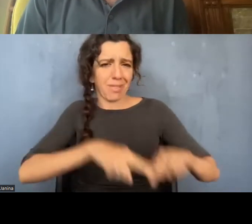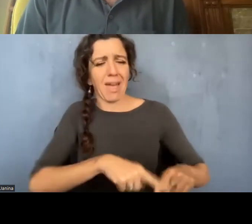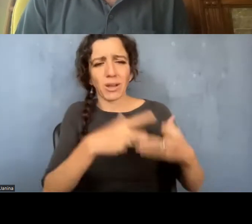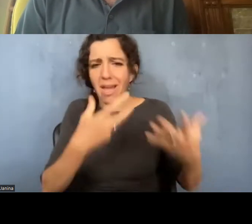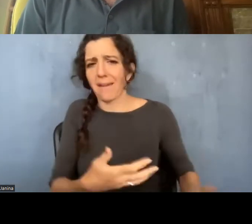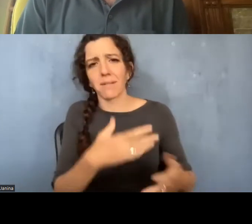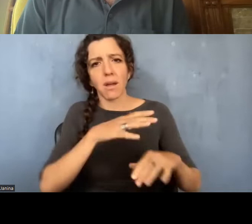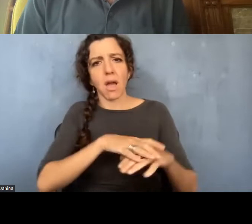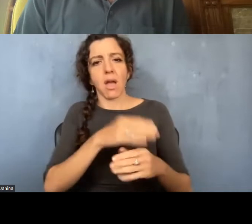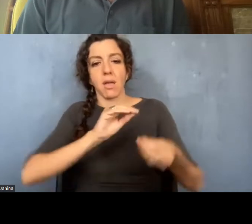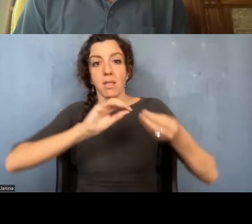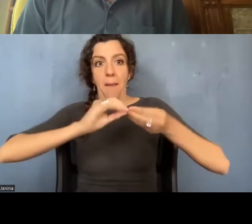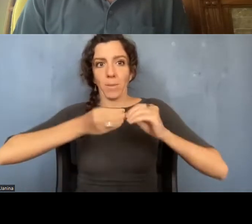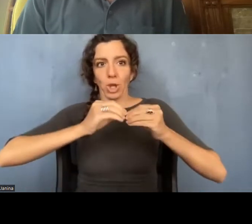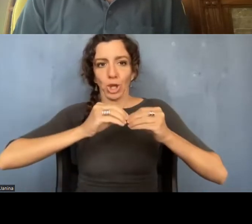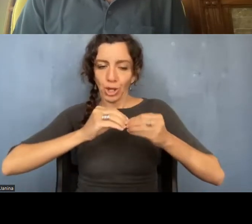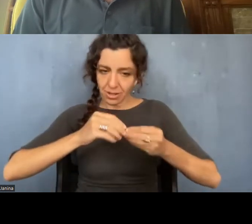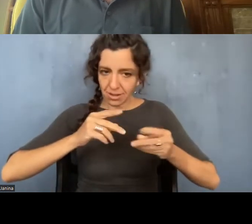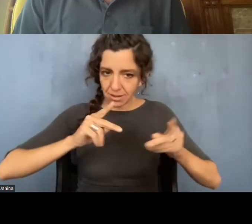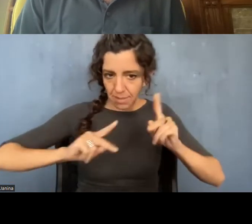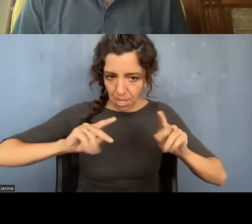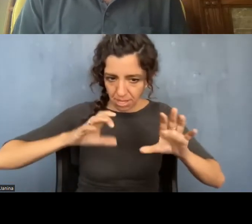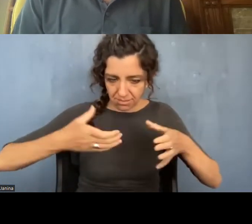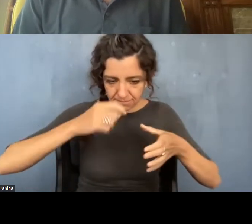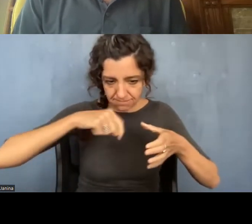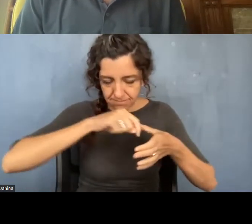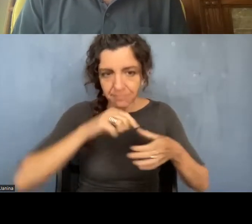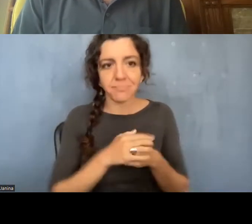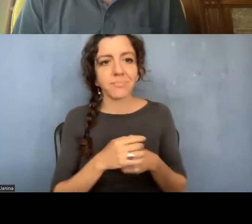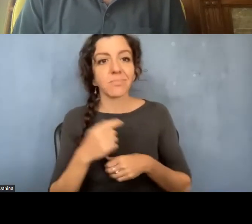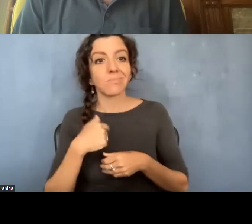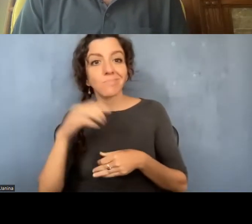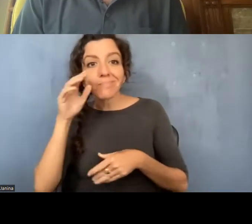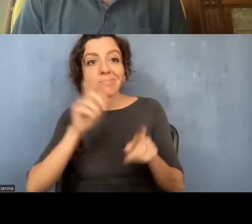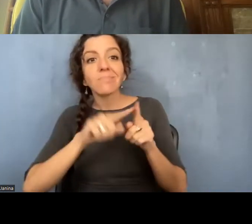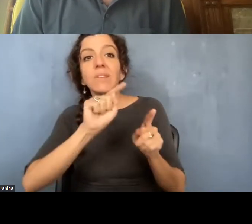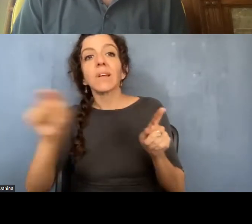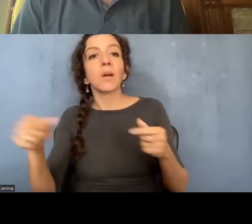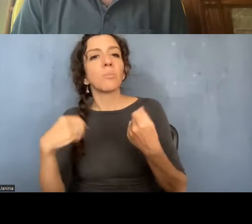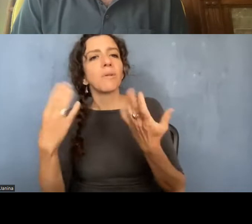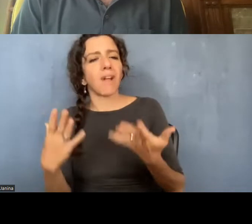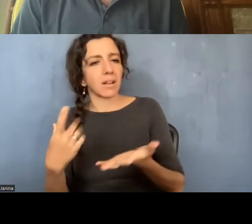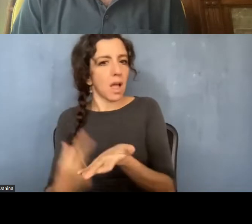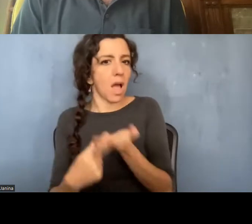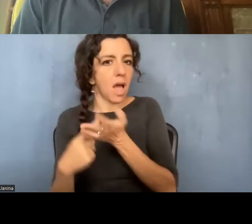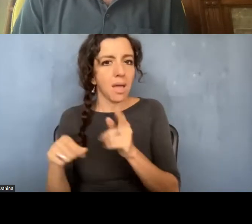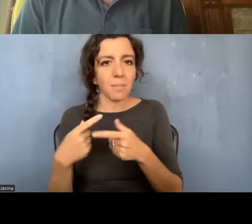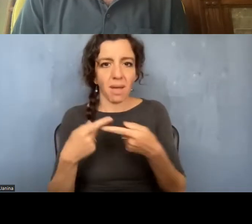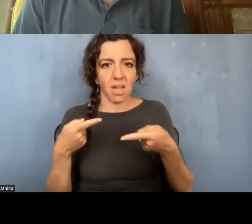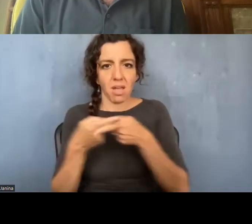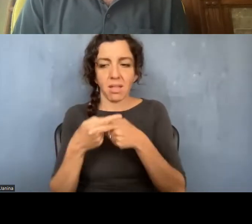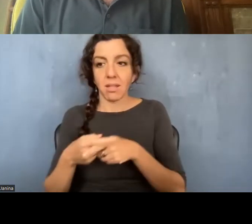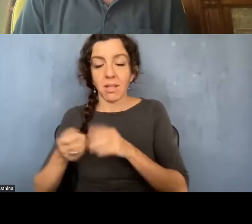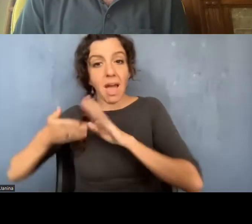population density. We heard providers as they spoke about the conflict between administrative costs and